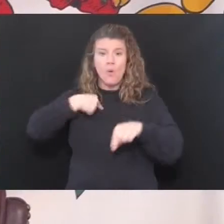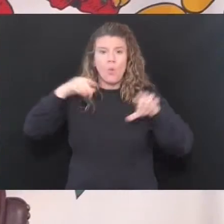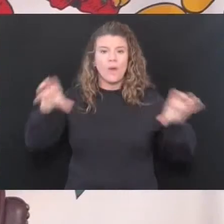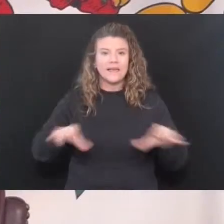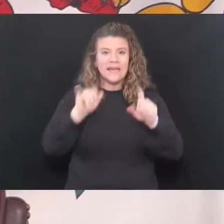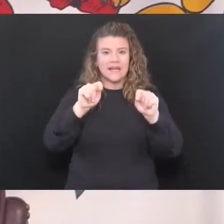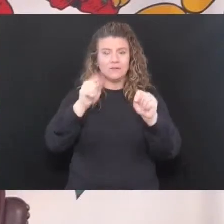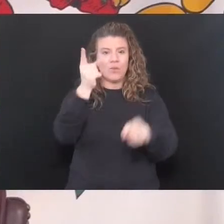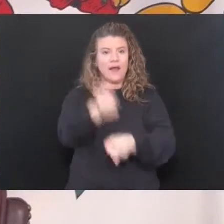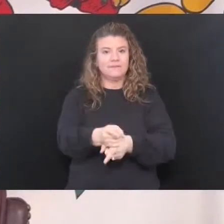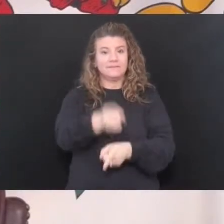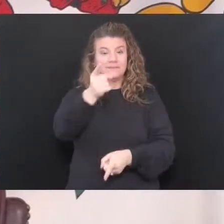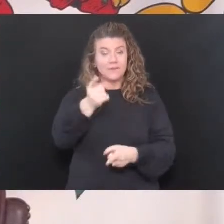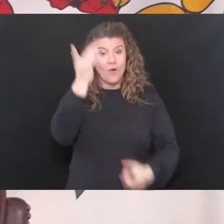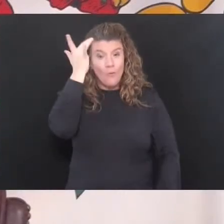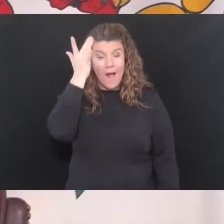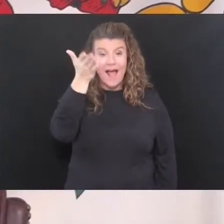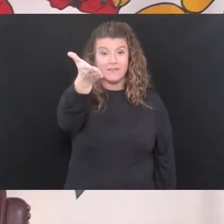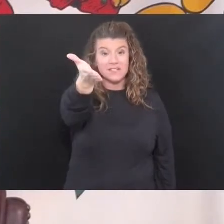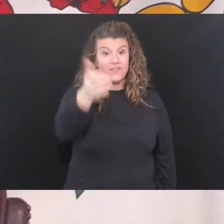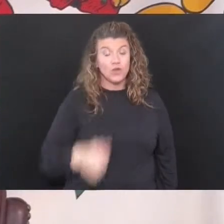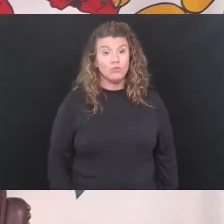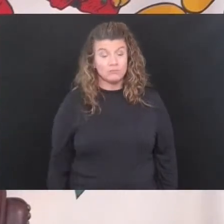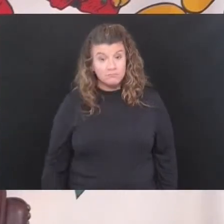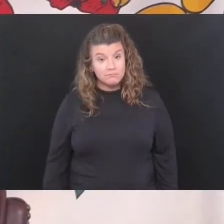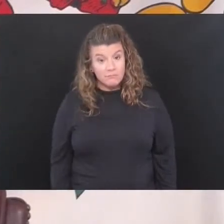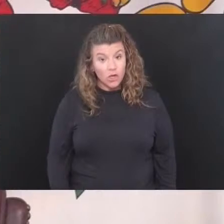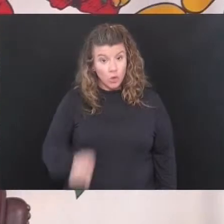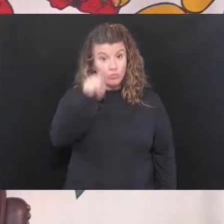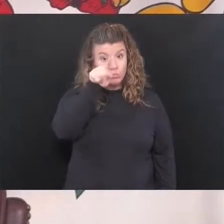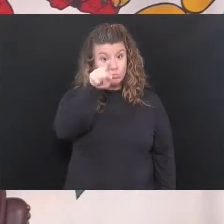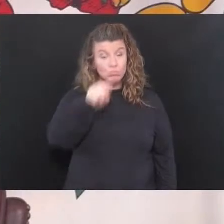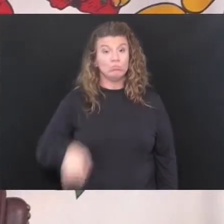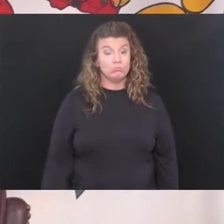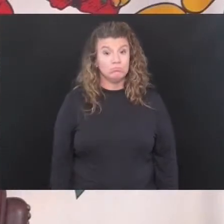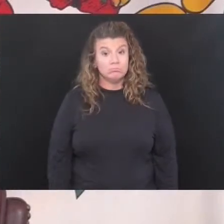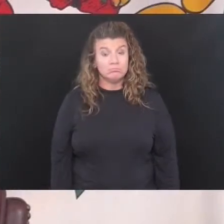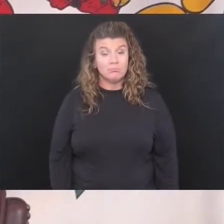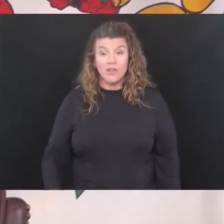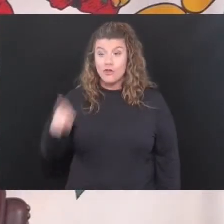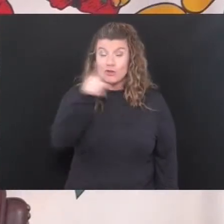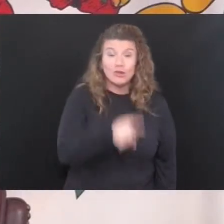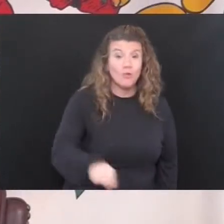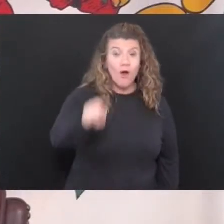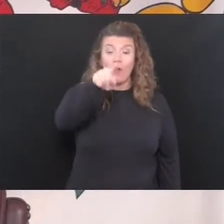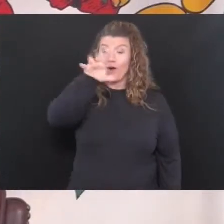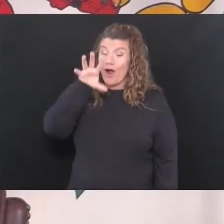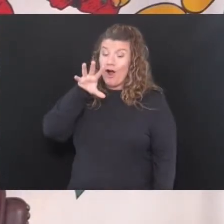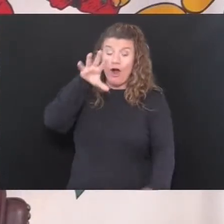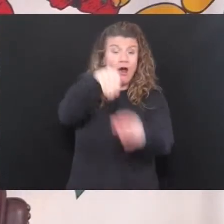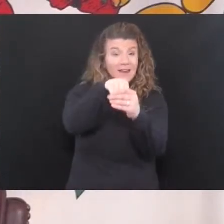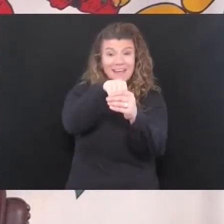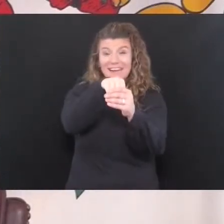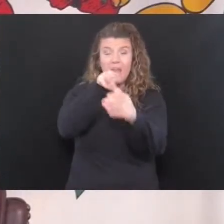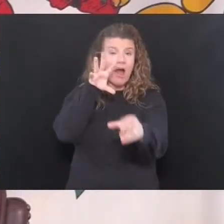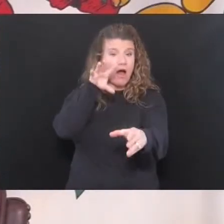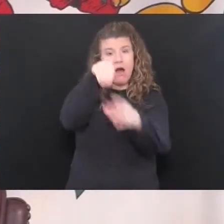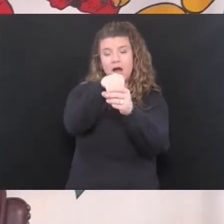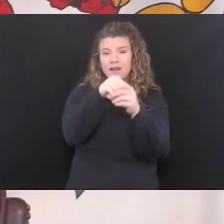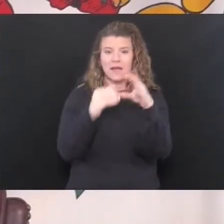it right because of you. Because of you. You were all in. You were all in all the